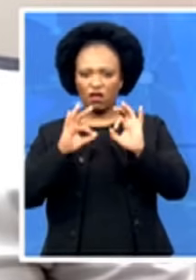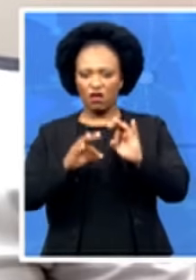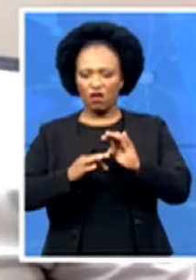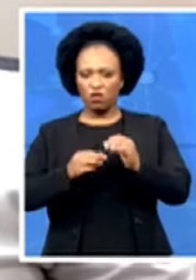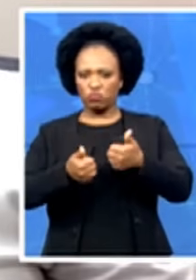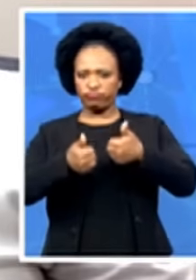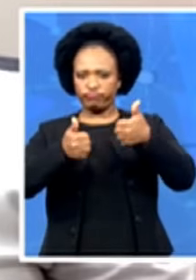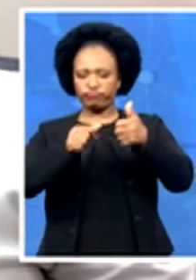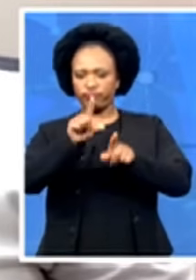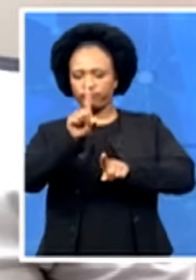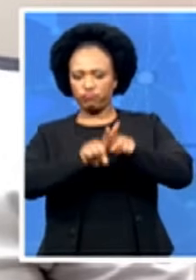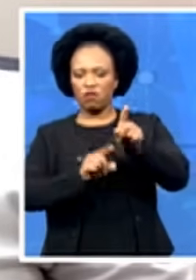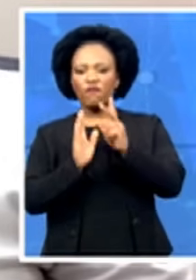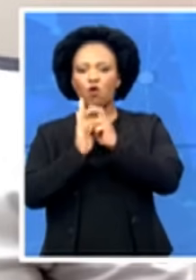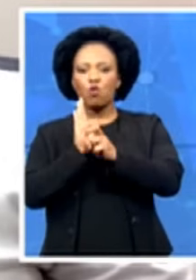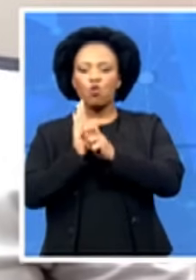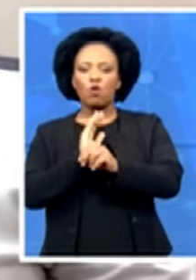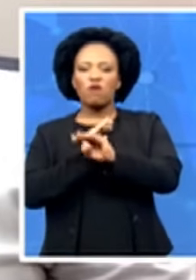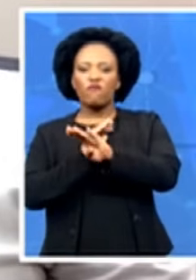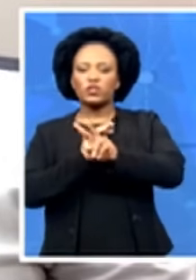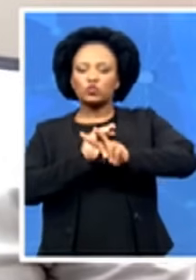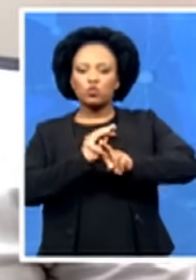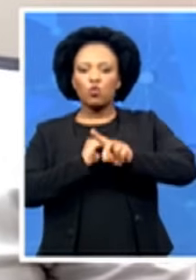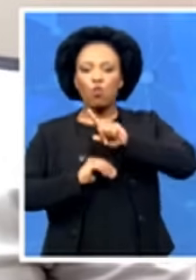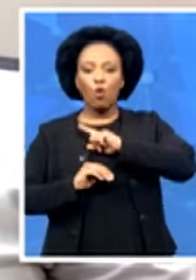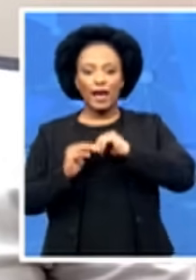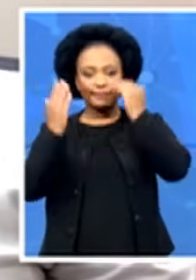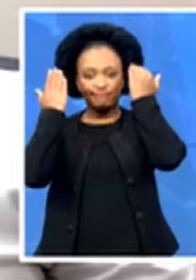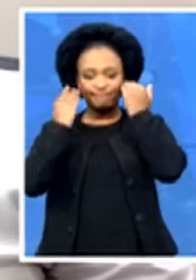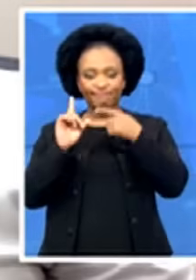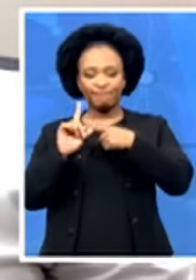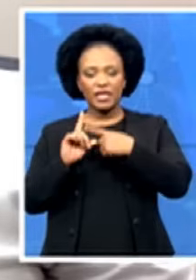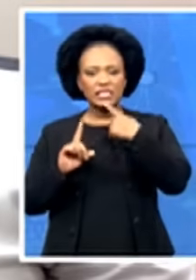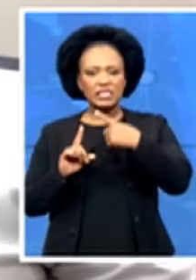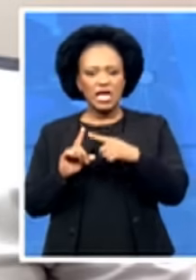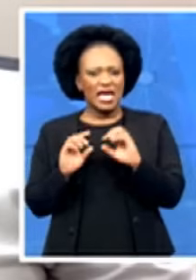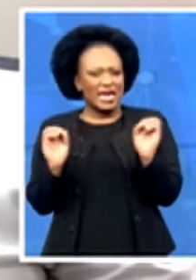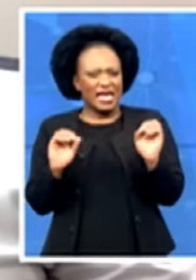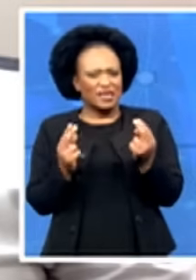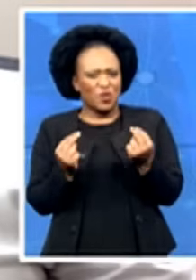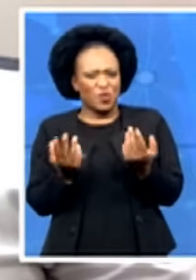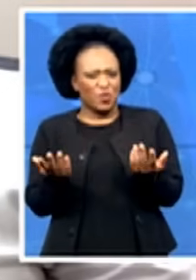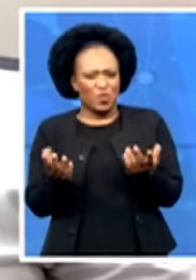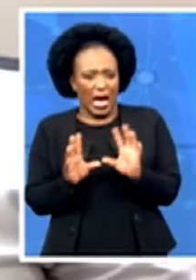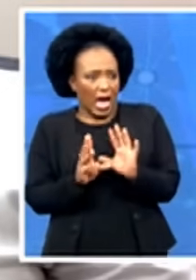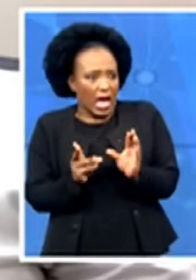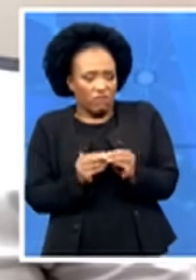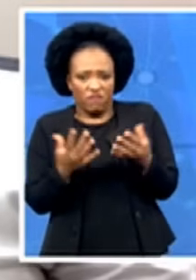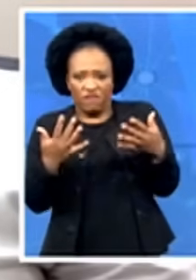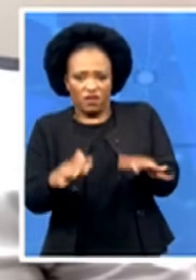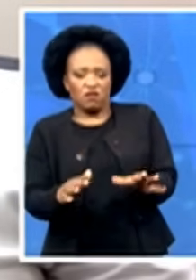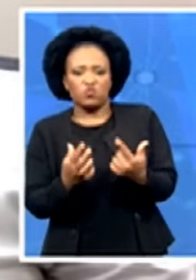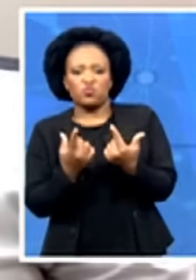As Justice Kambebe said, that there is nothing new. Instead, all what he did, he created this